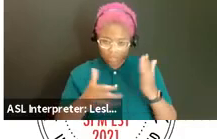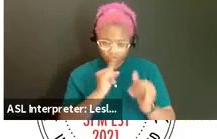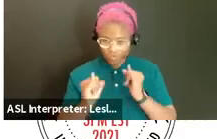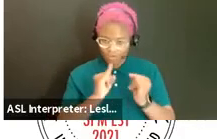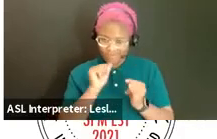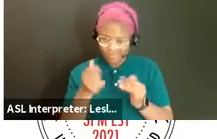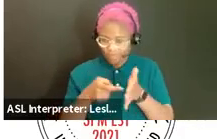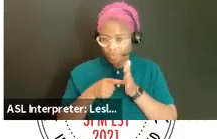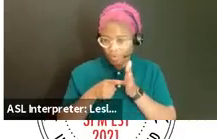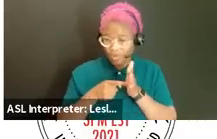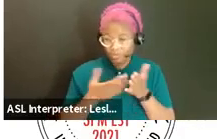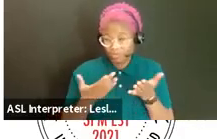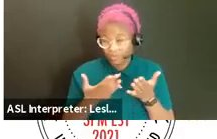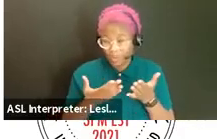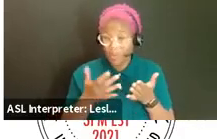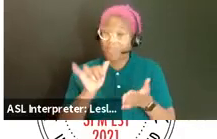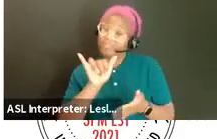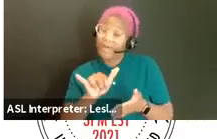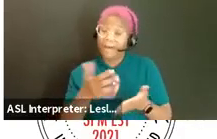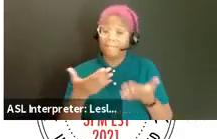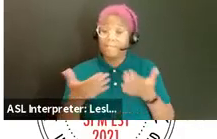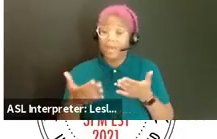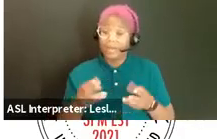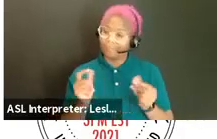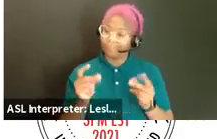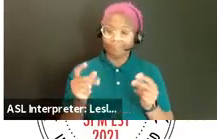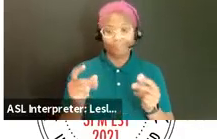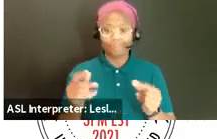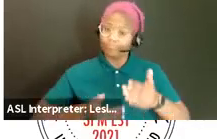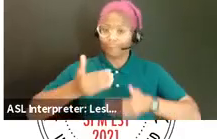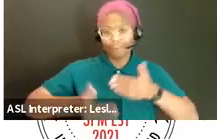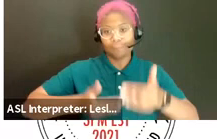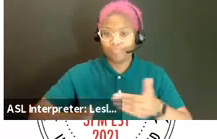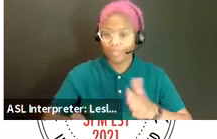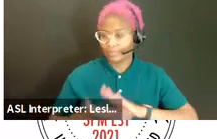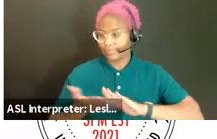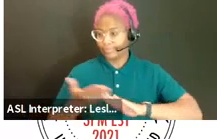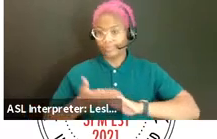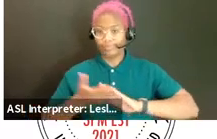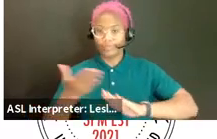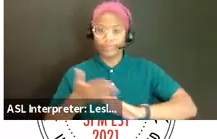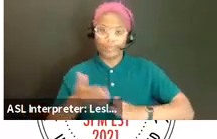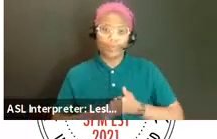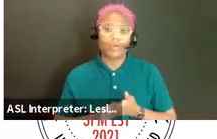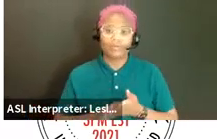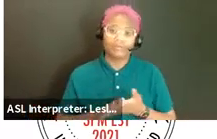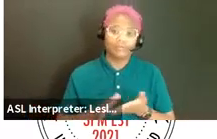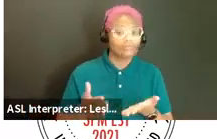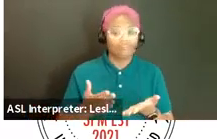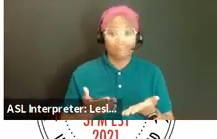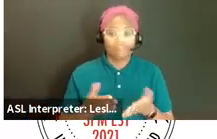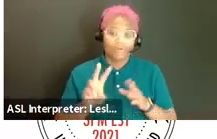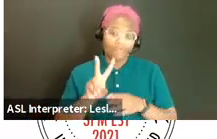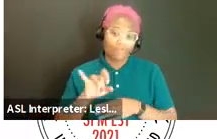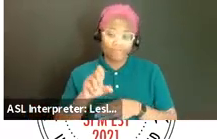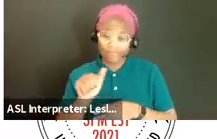So that doesn't really go to expediting a consular interview, but it is a way to perhaps not need to go through that step of the